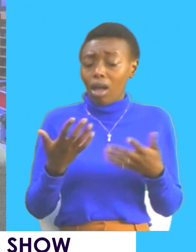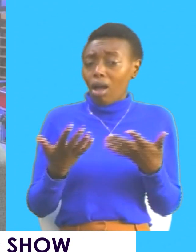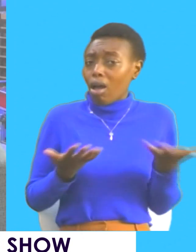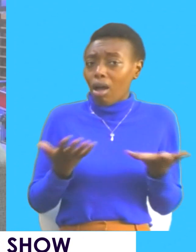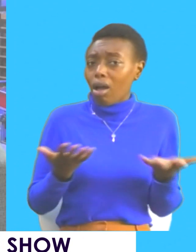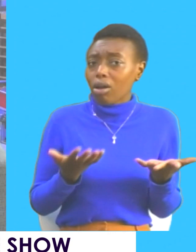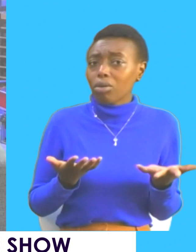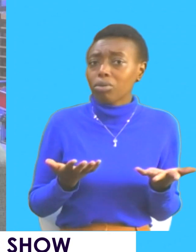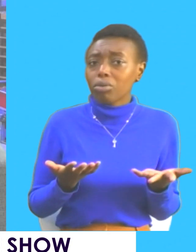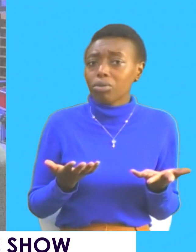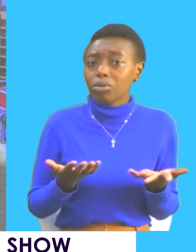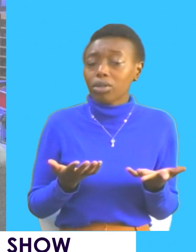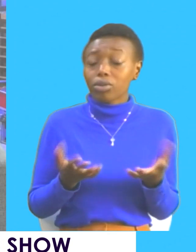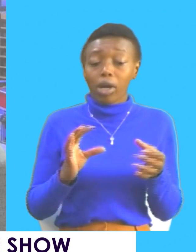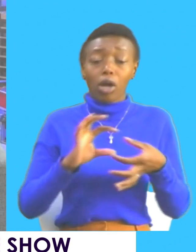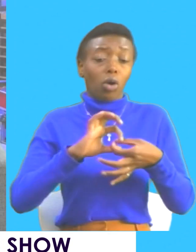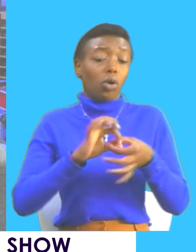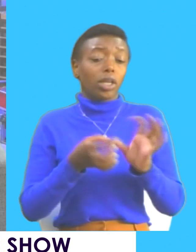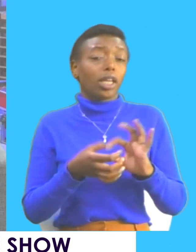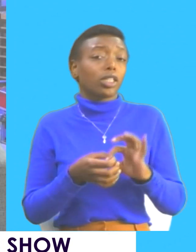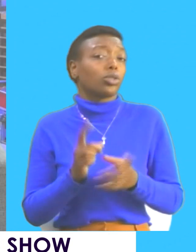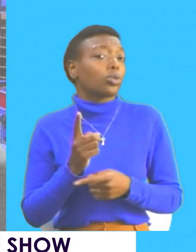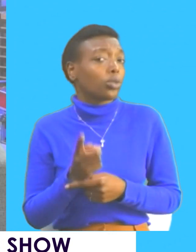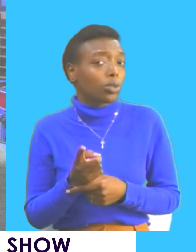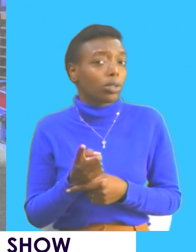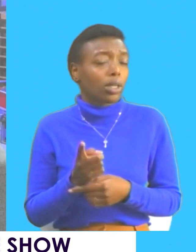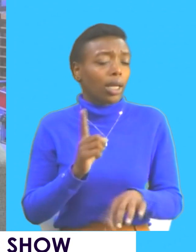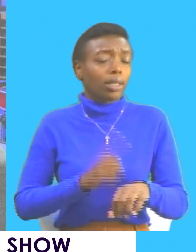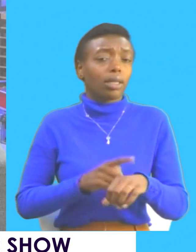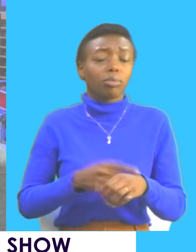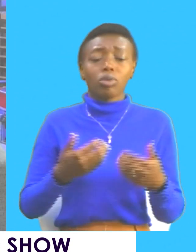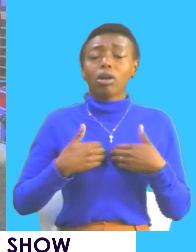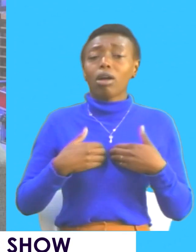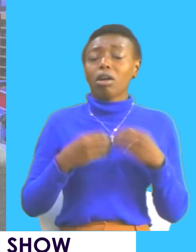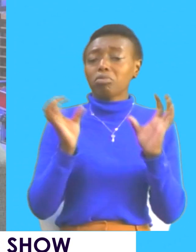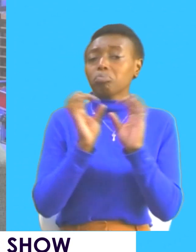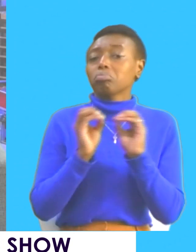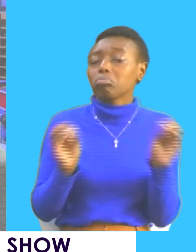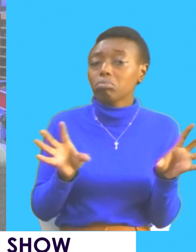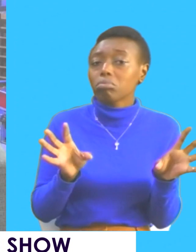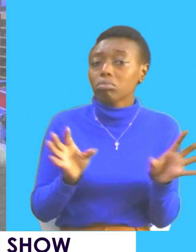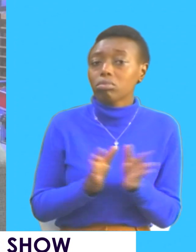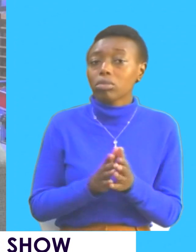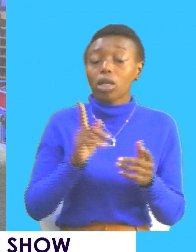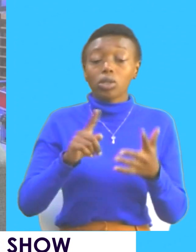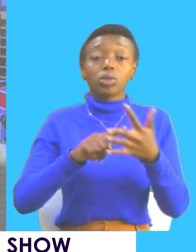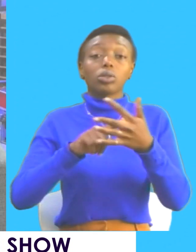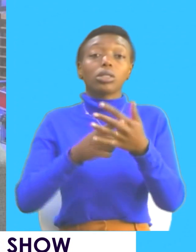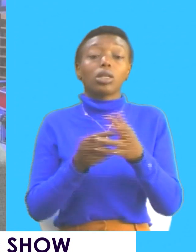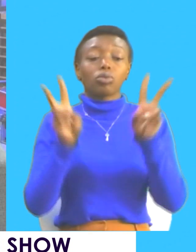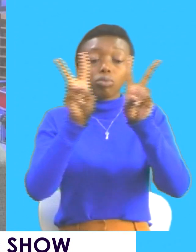do I connect to you when you have nothing? You need to start creating your